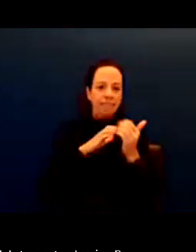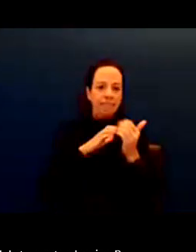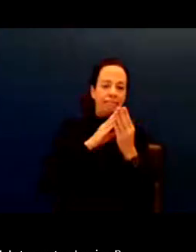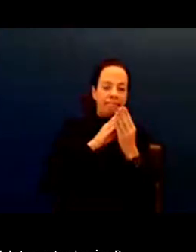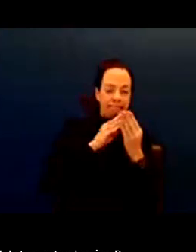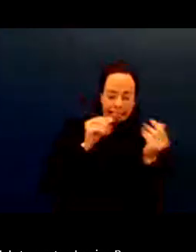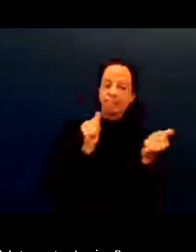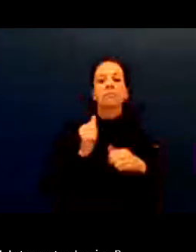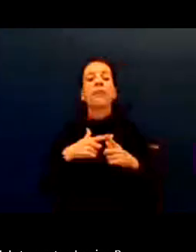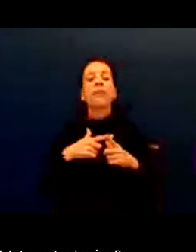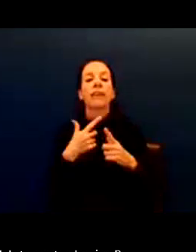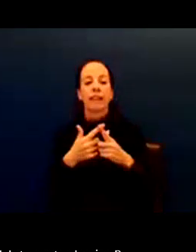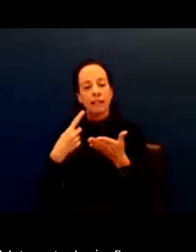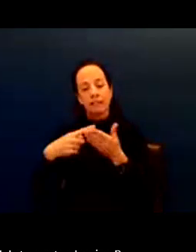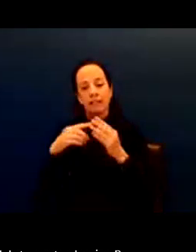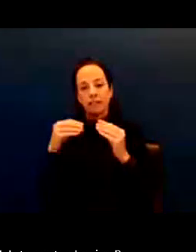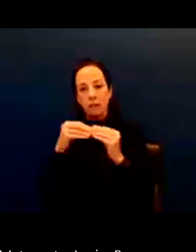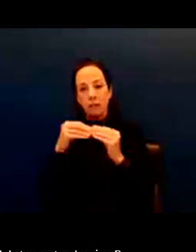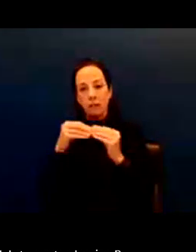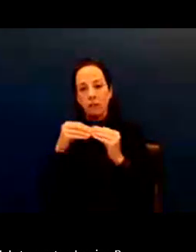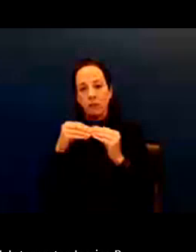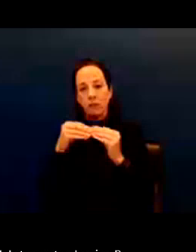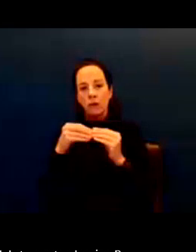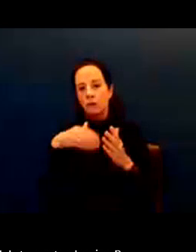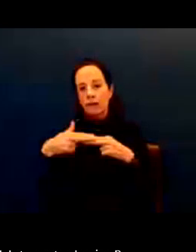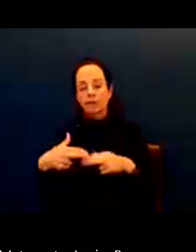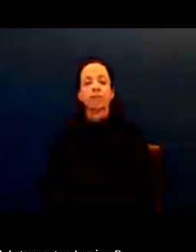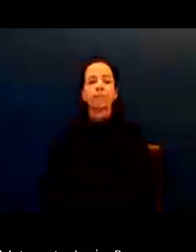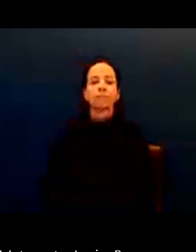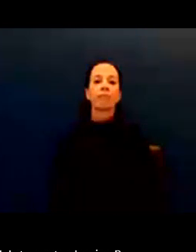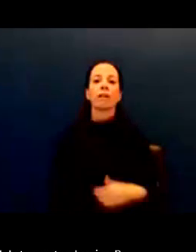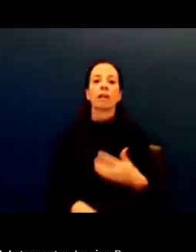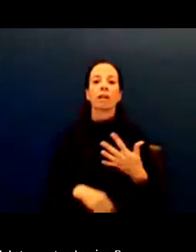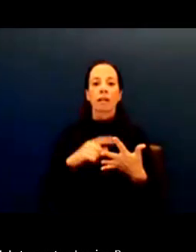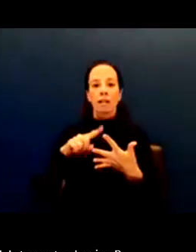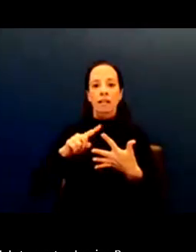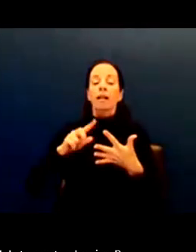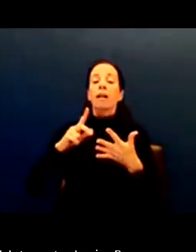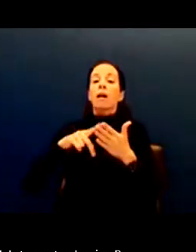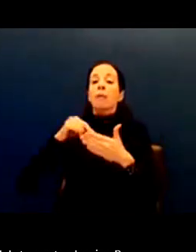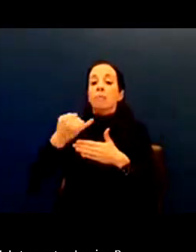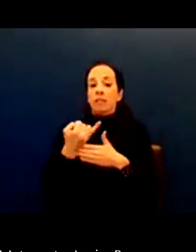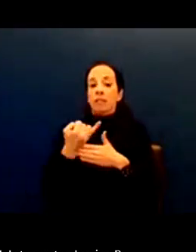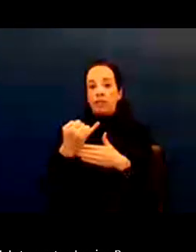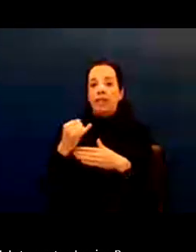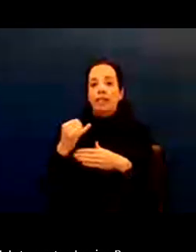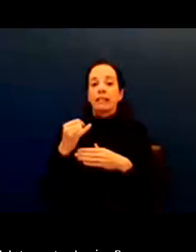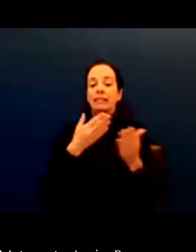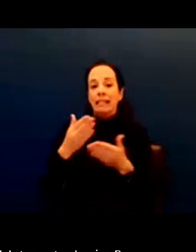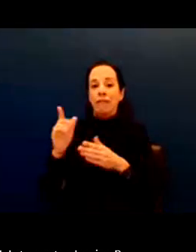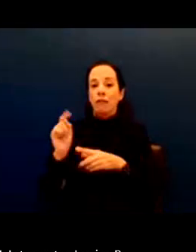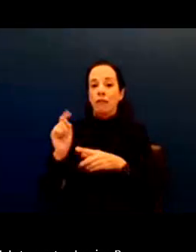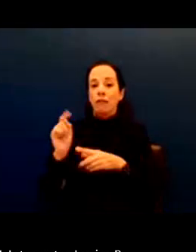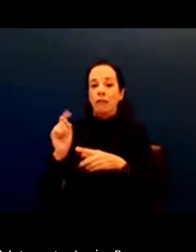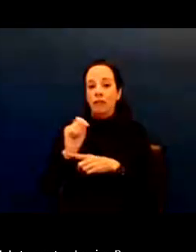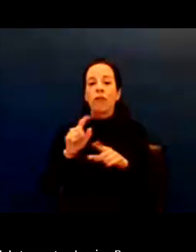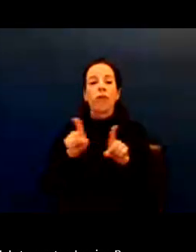it in the next slides. The next thing we did was project delivery training. I had also pointed out in the past that we had a lot of new